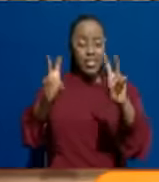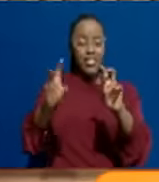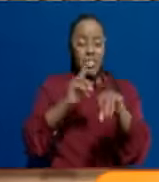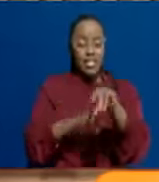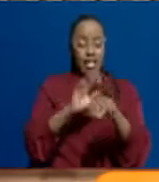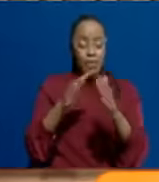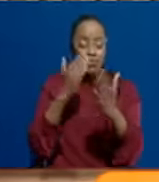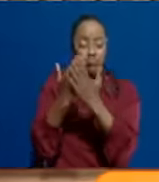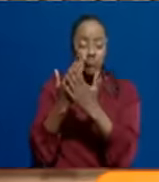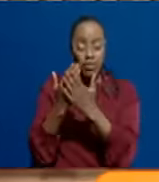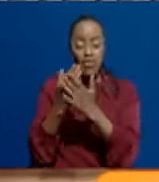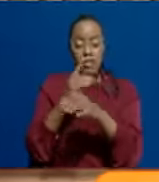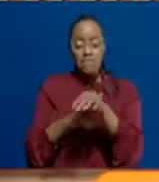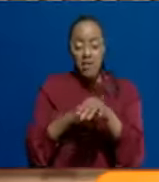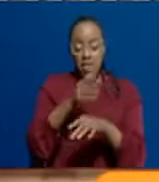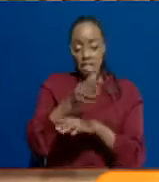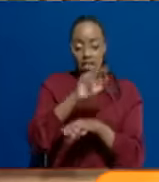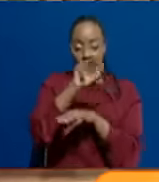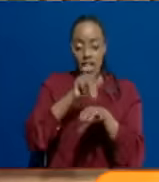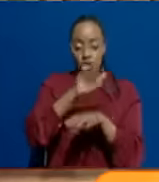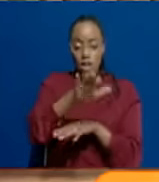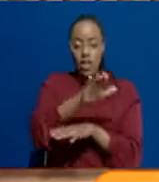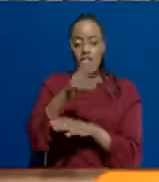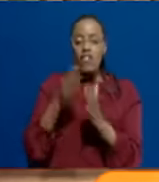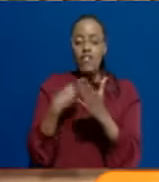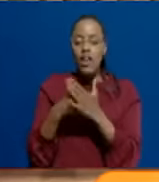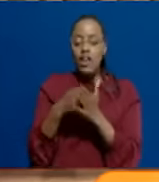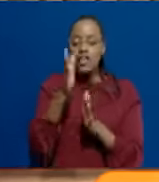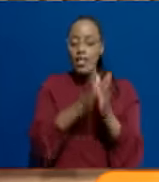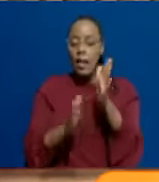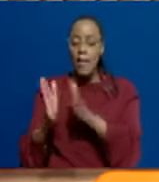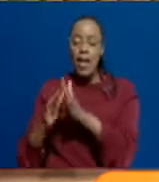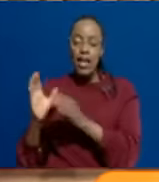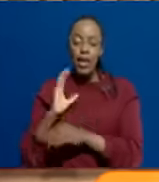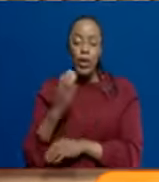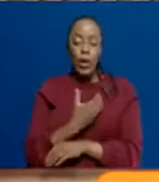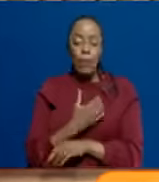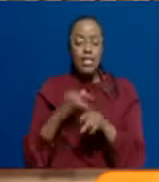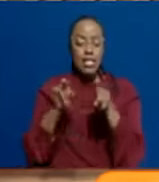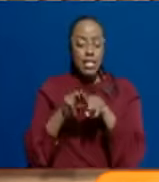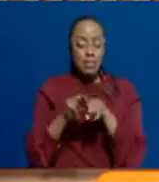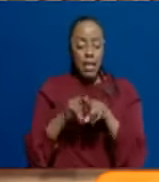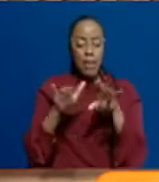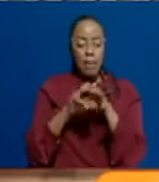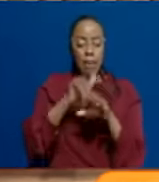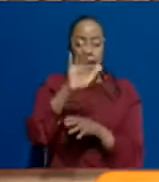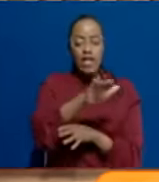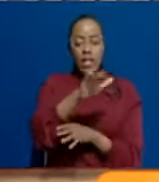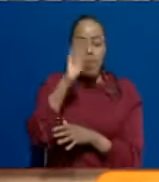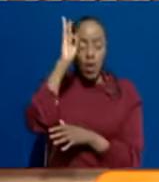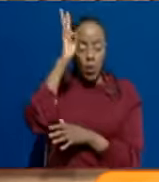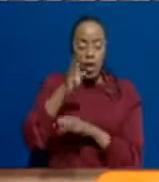during submissions before the National Assembly Finance and Planning Committee, the same legislators will